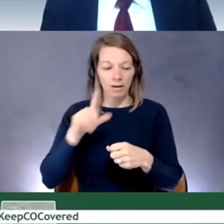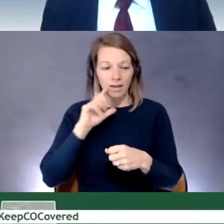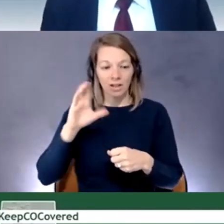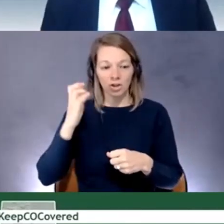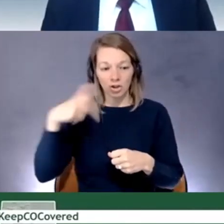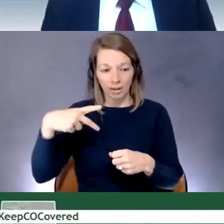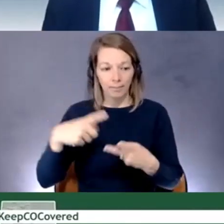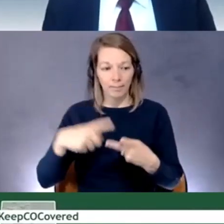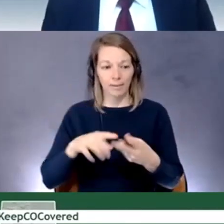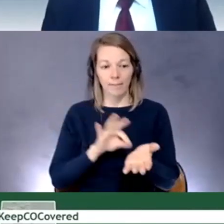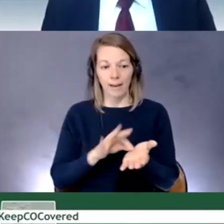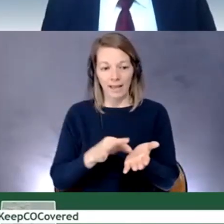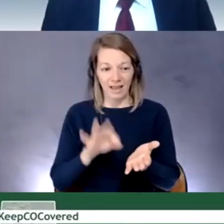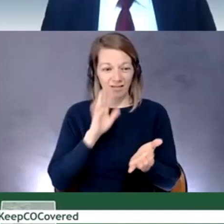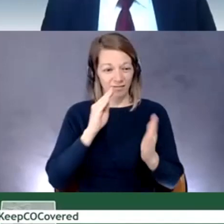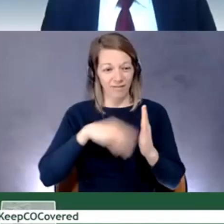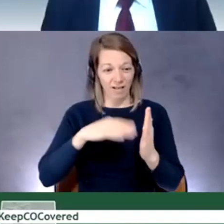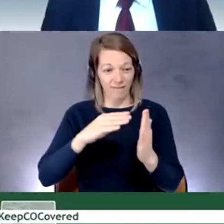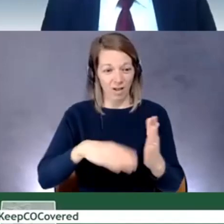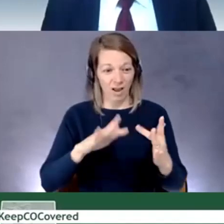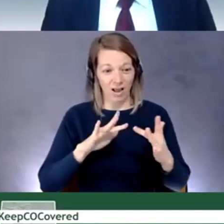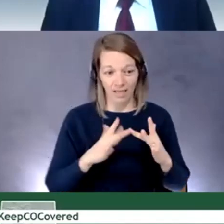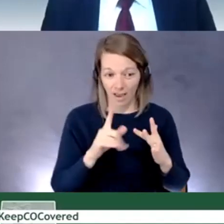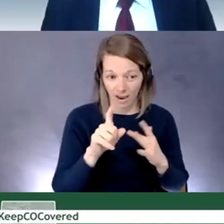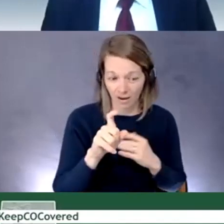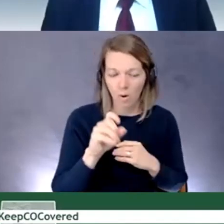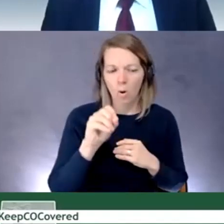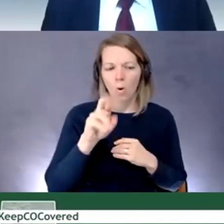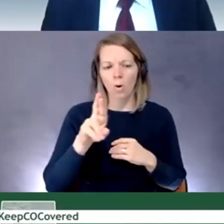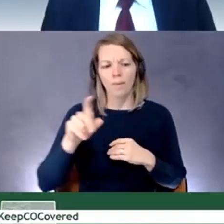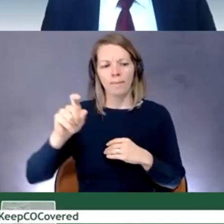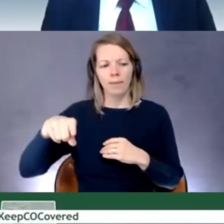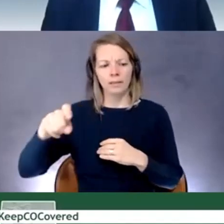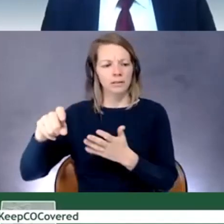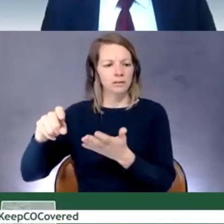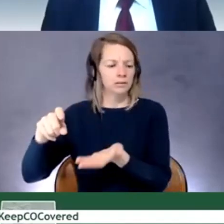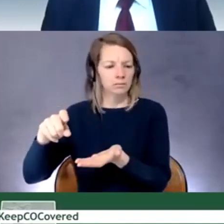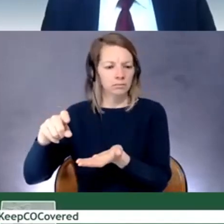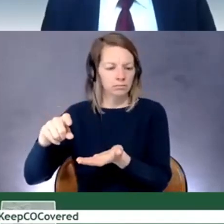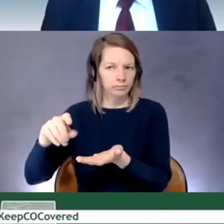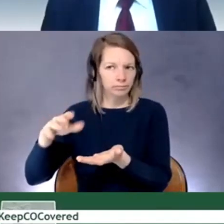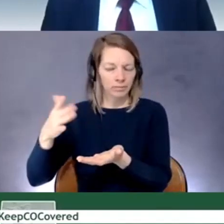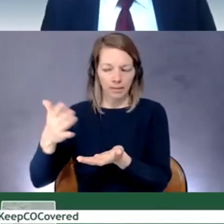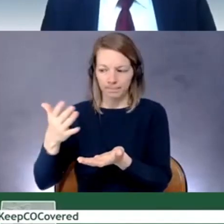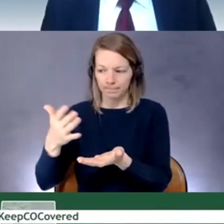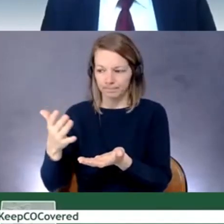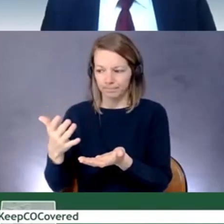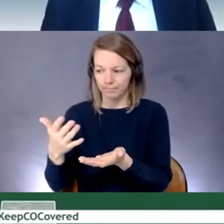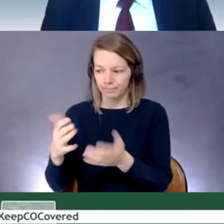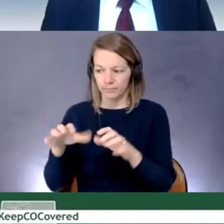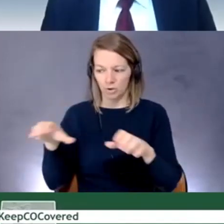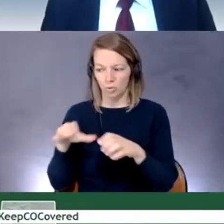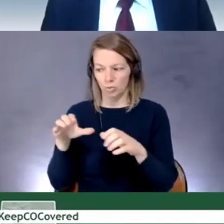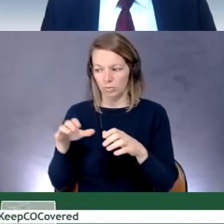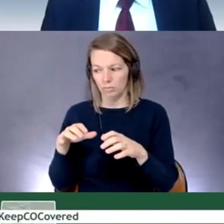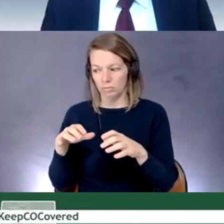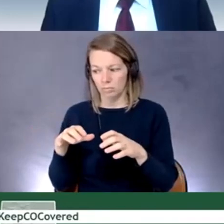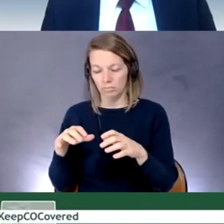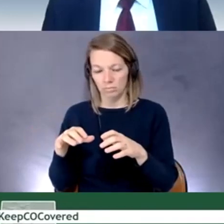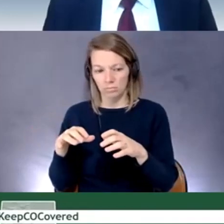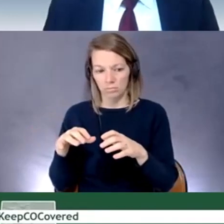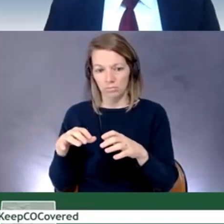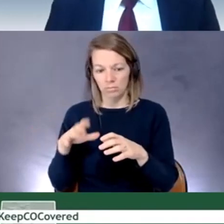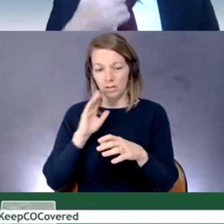be completed online, or does the member have to complete, they have to do this in paper? Do they have to